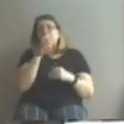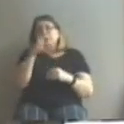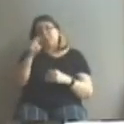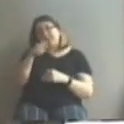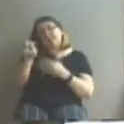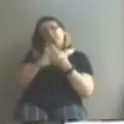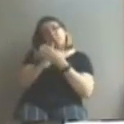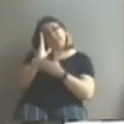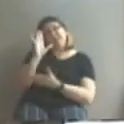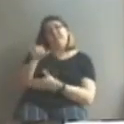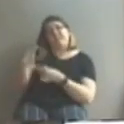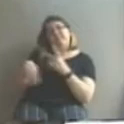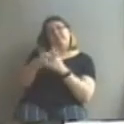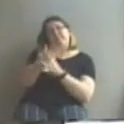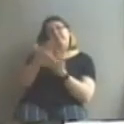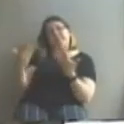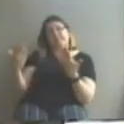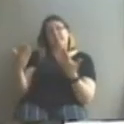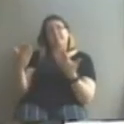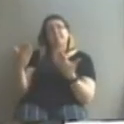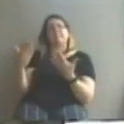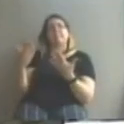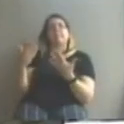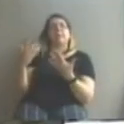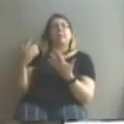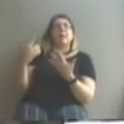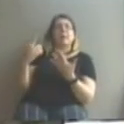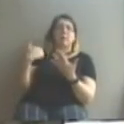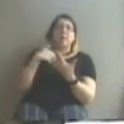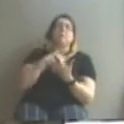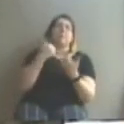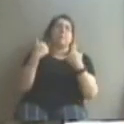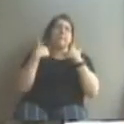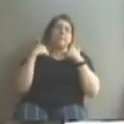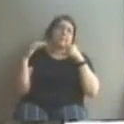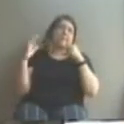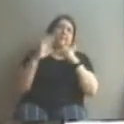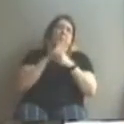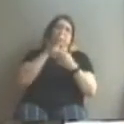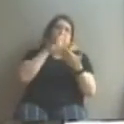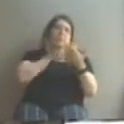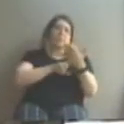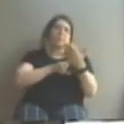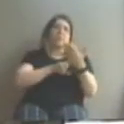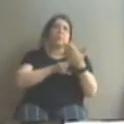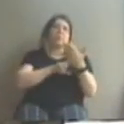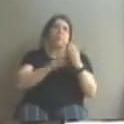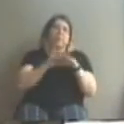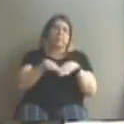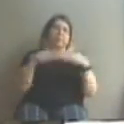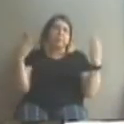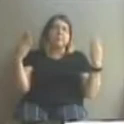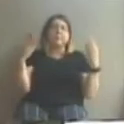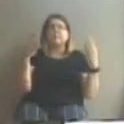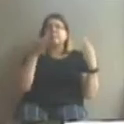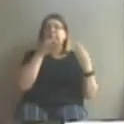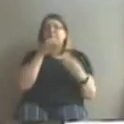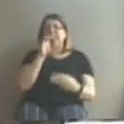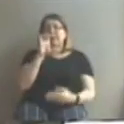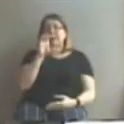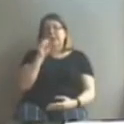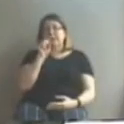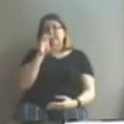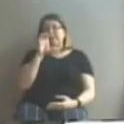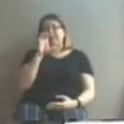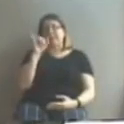or that type of thing. But seeing that we also do have a full contract reopener coming up with SEIU,